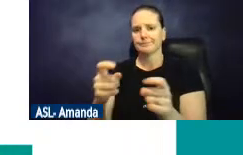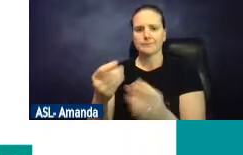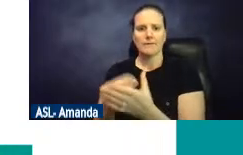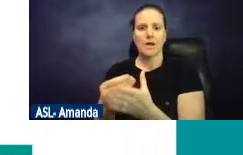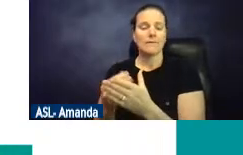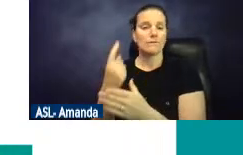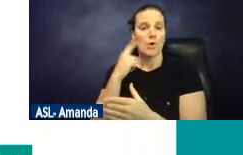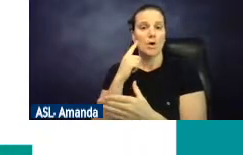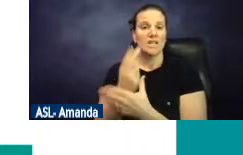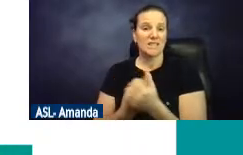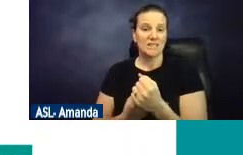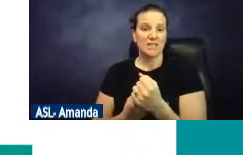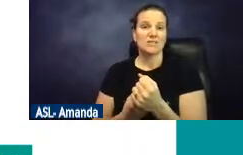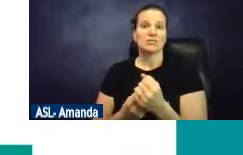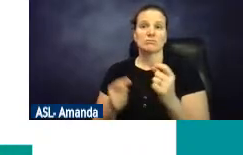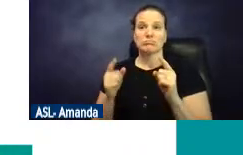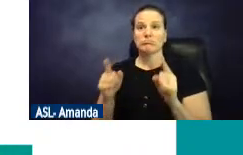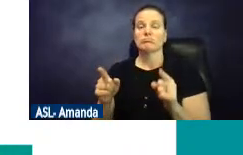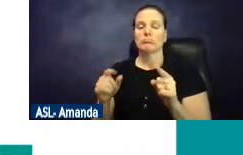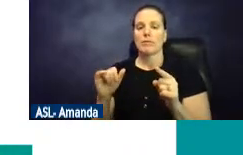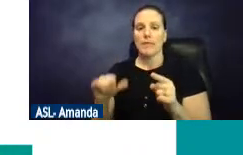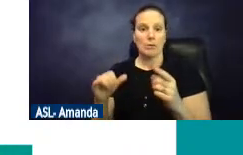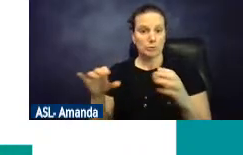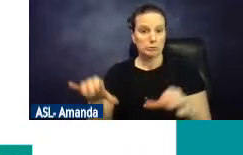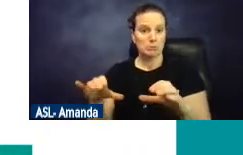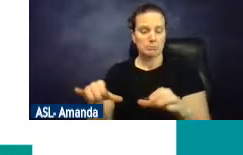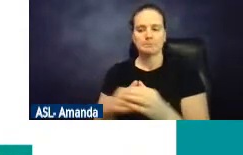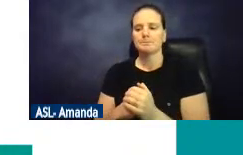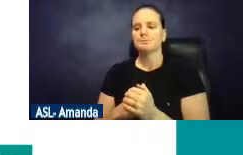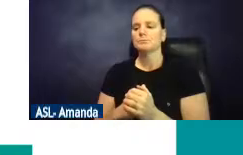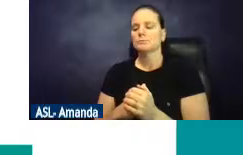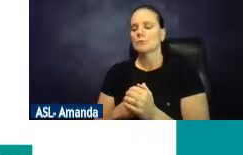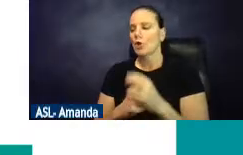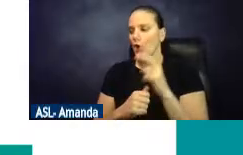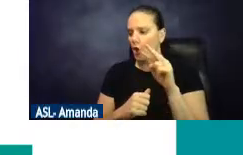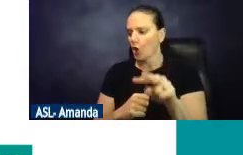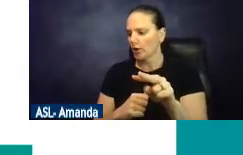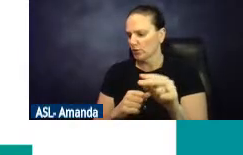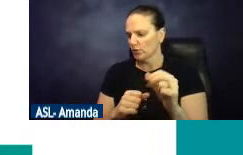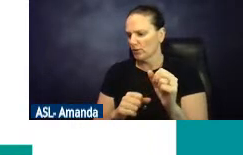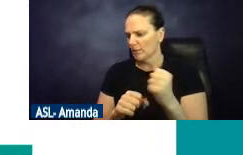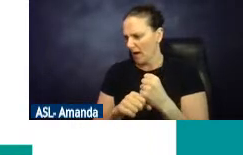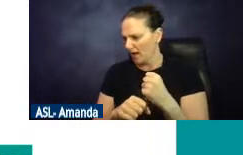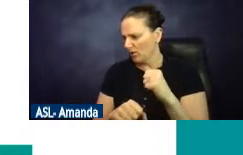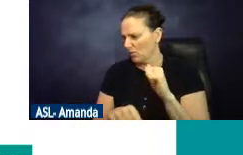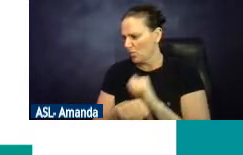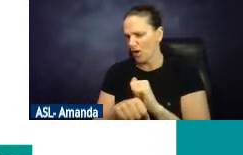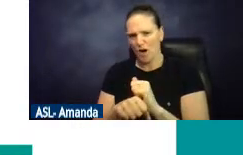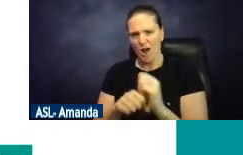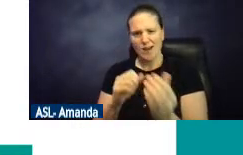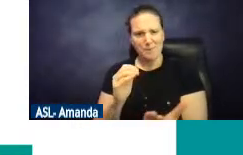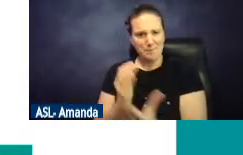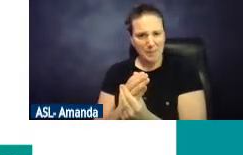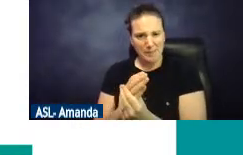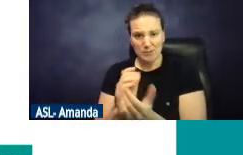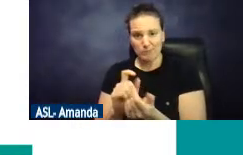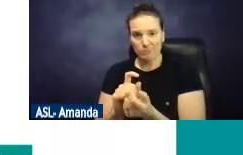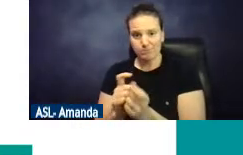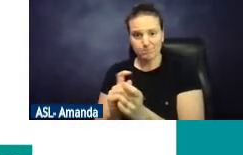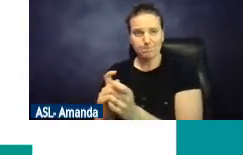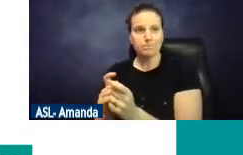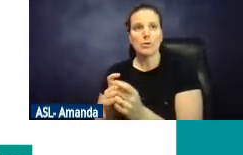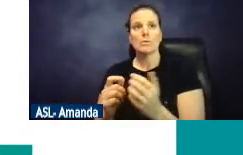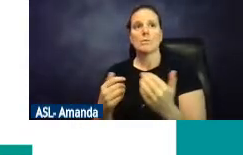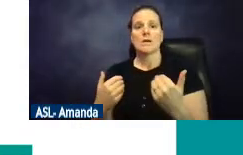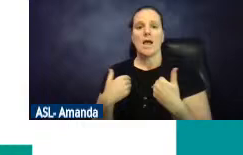each as that was done. Looking to create and work on amendments as we reach